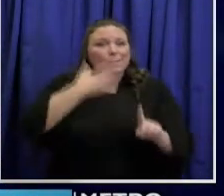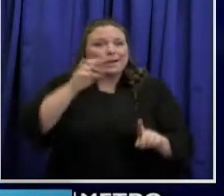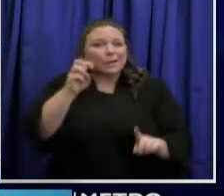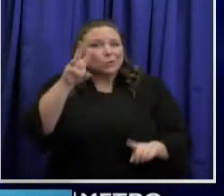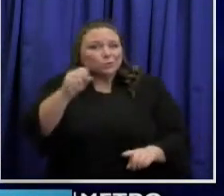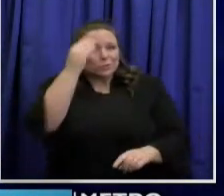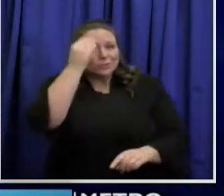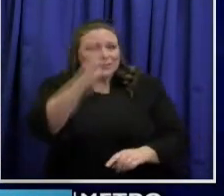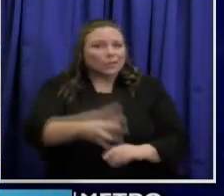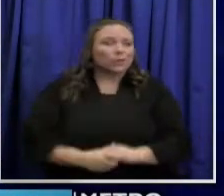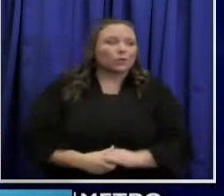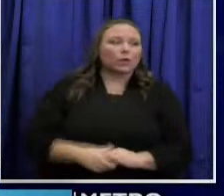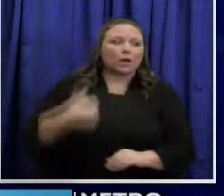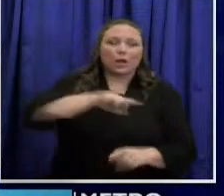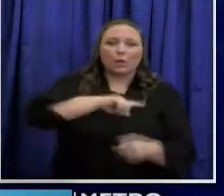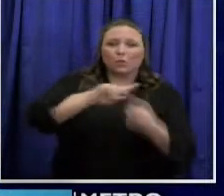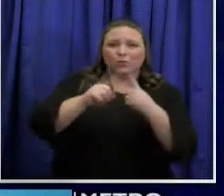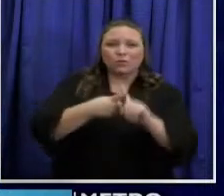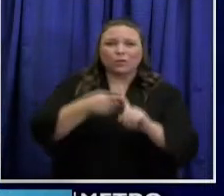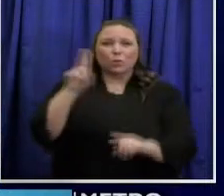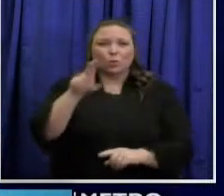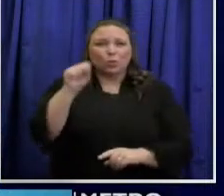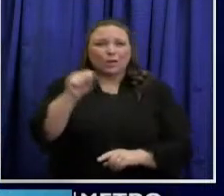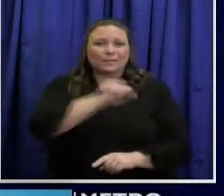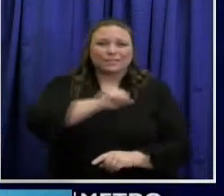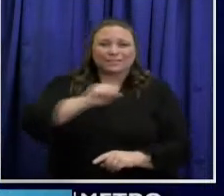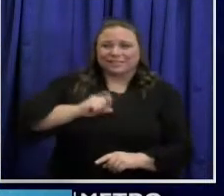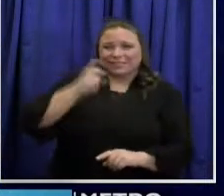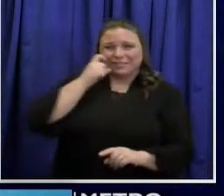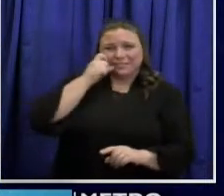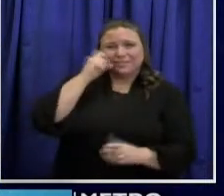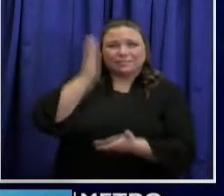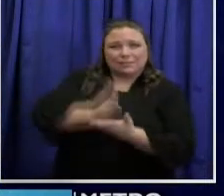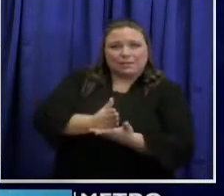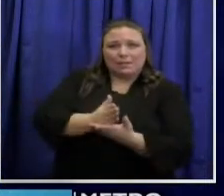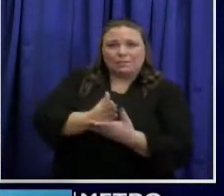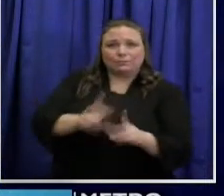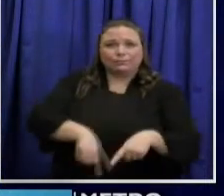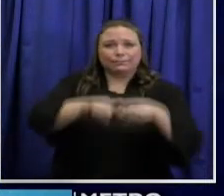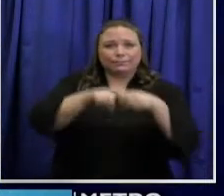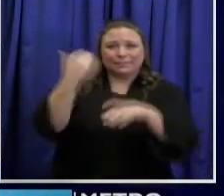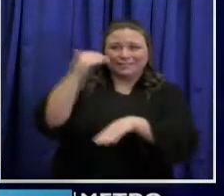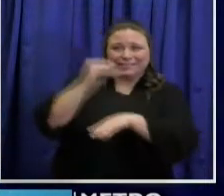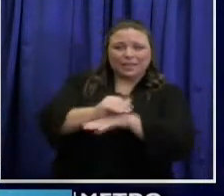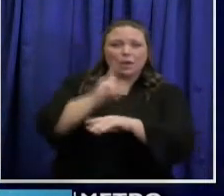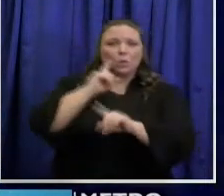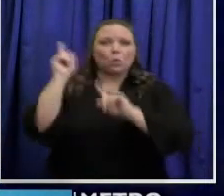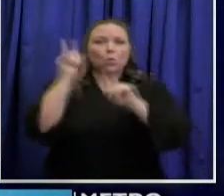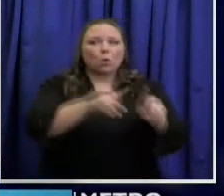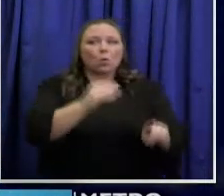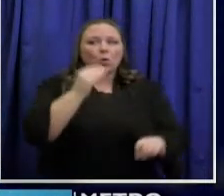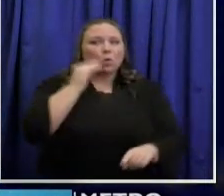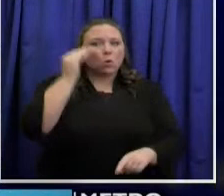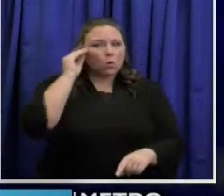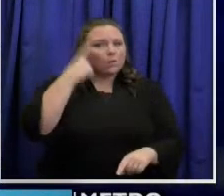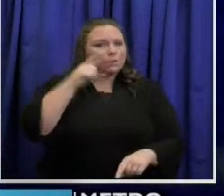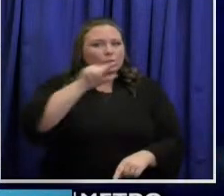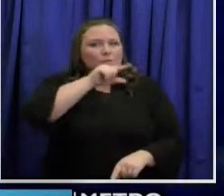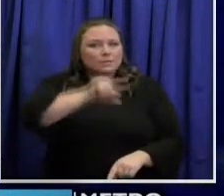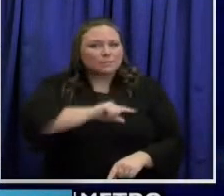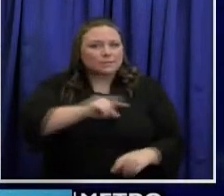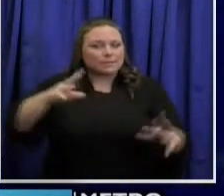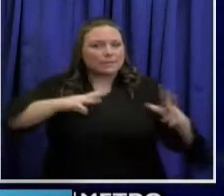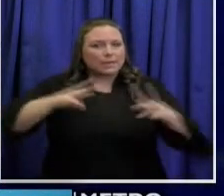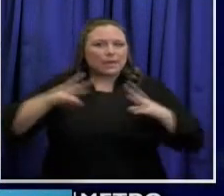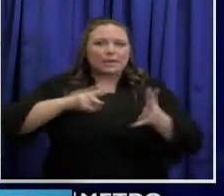that. Our friends in the U.S. Senate just suddenly adjourned last night. They went home for the Thanksgiving holidays, so now there's